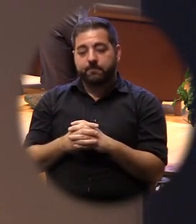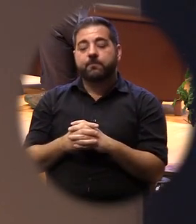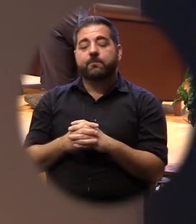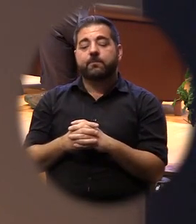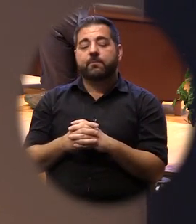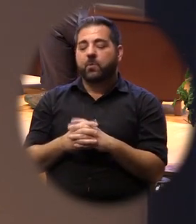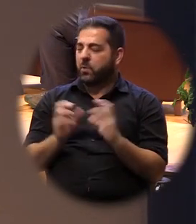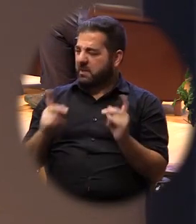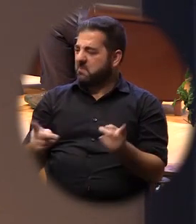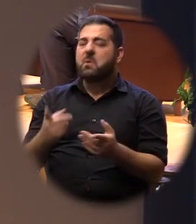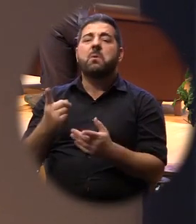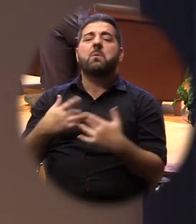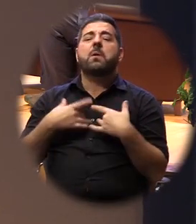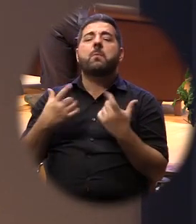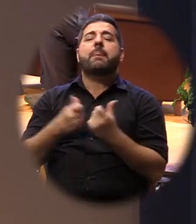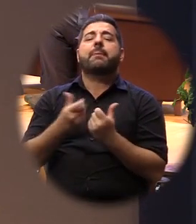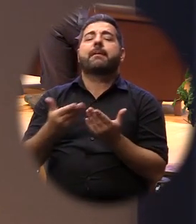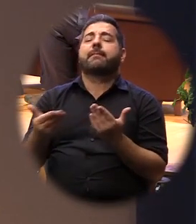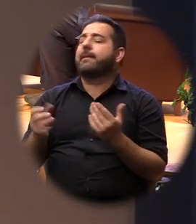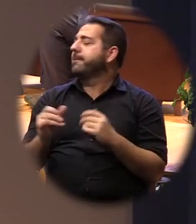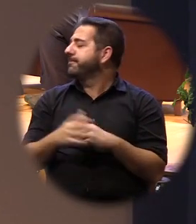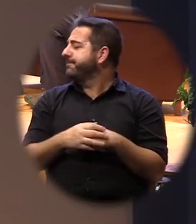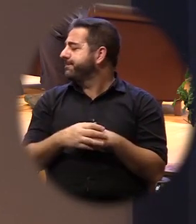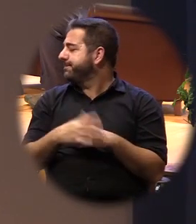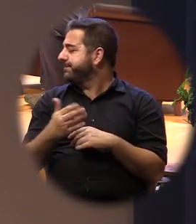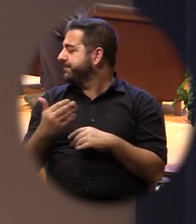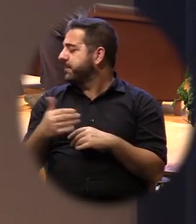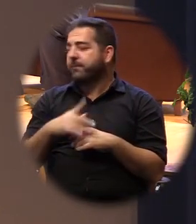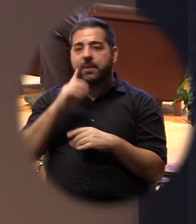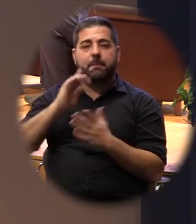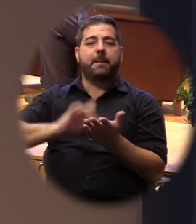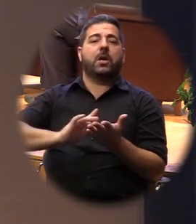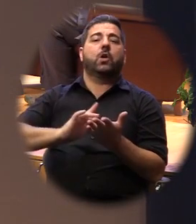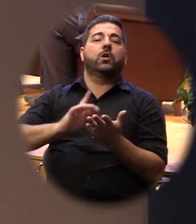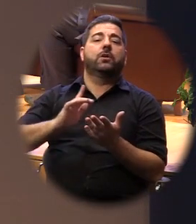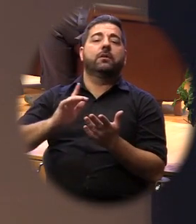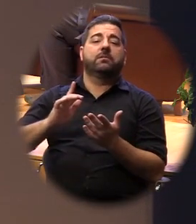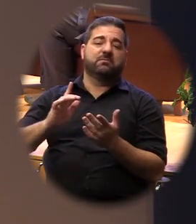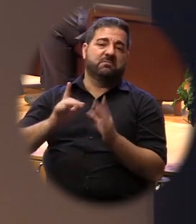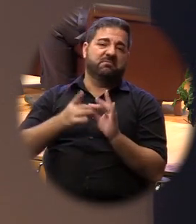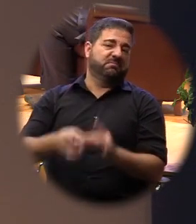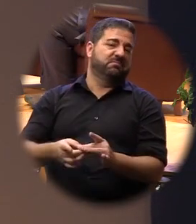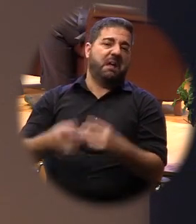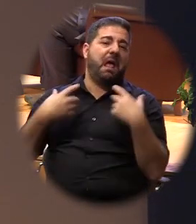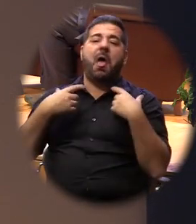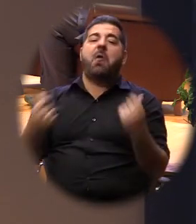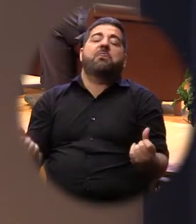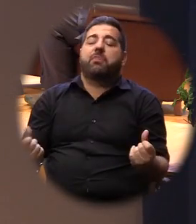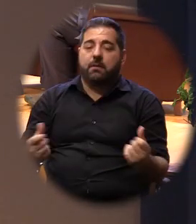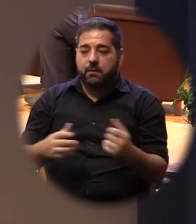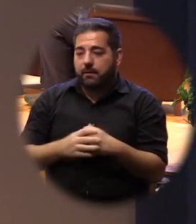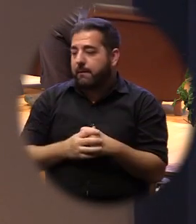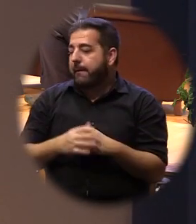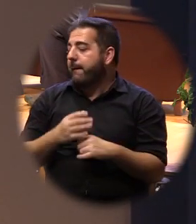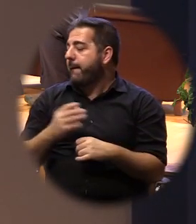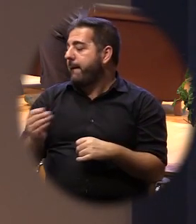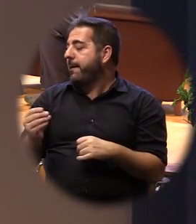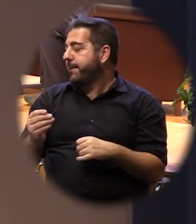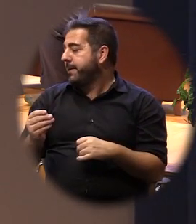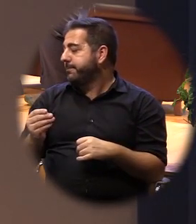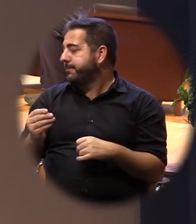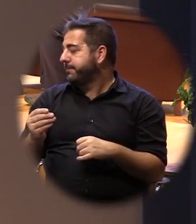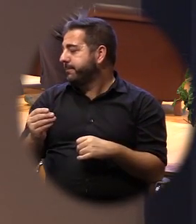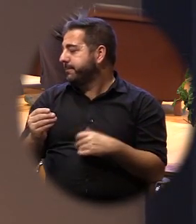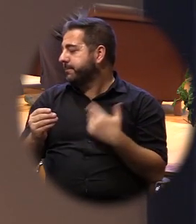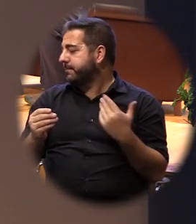um what about what about things like like you know in a very practical sense health and um